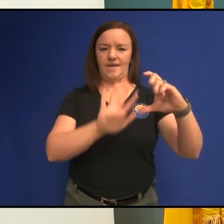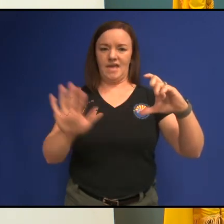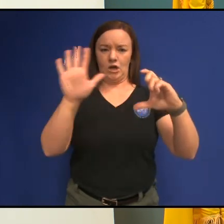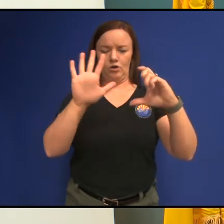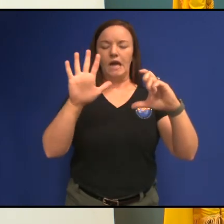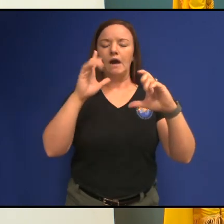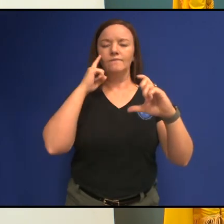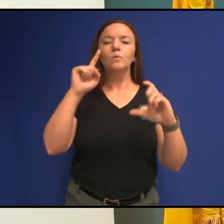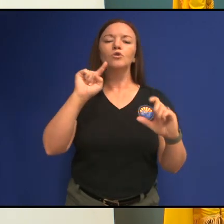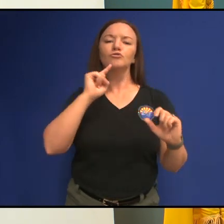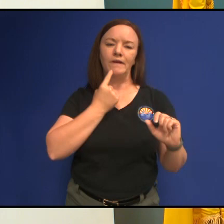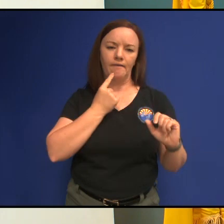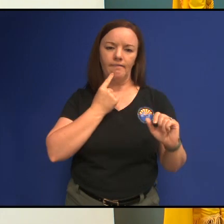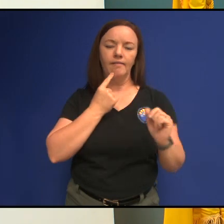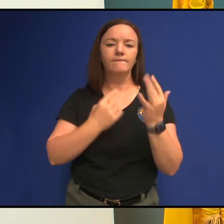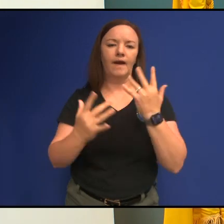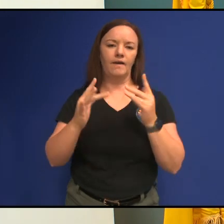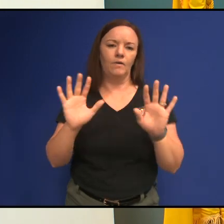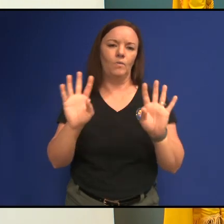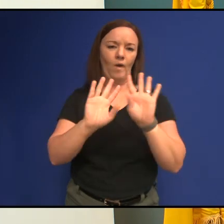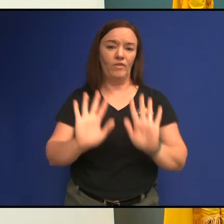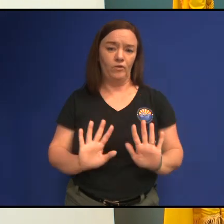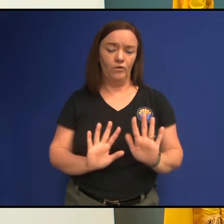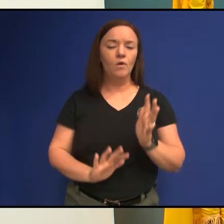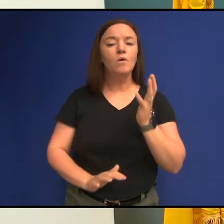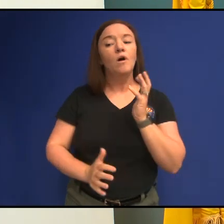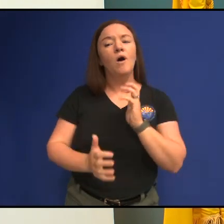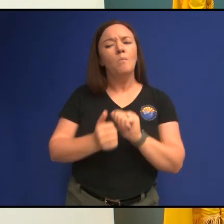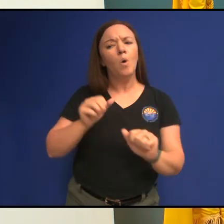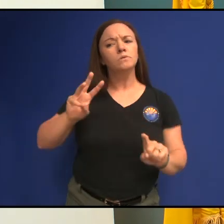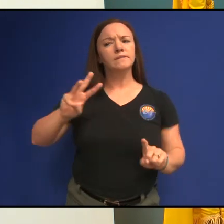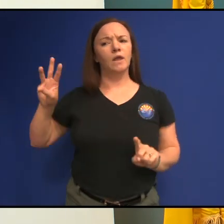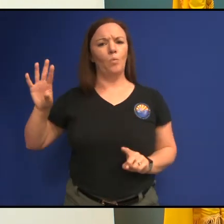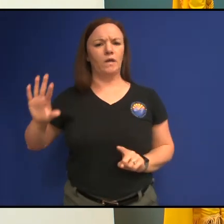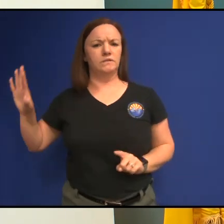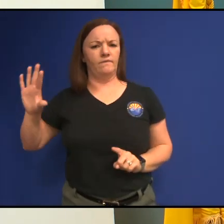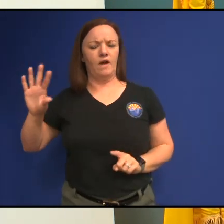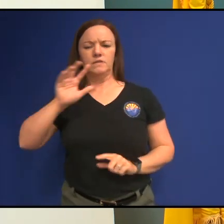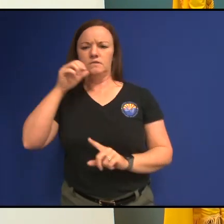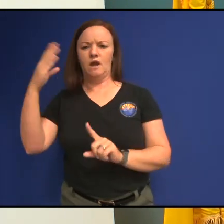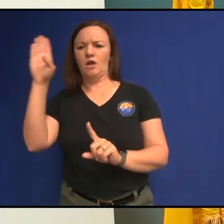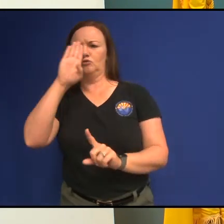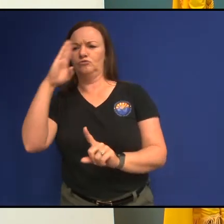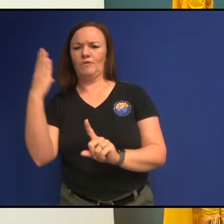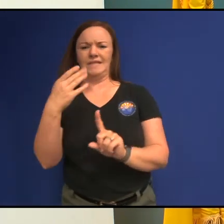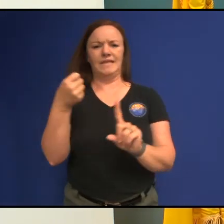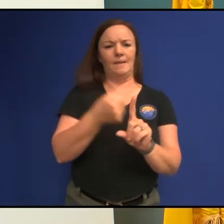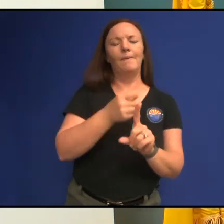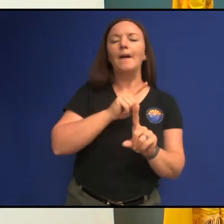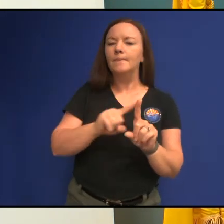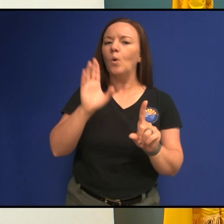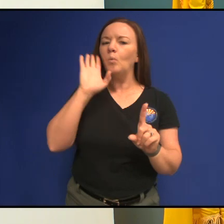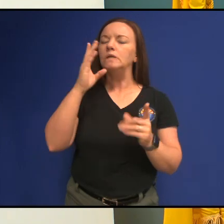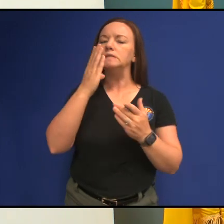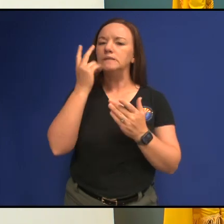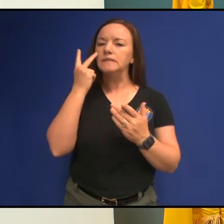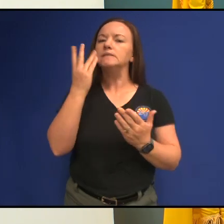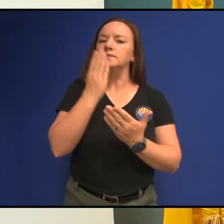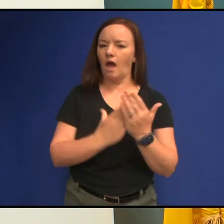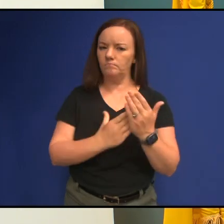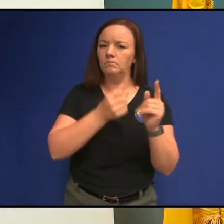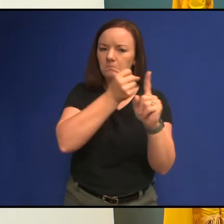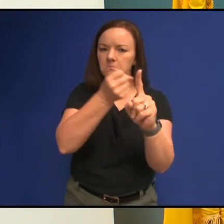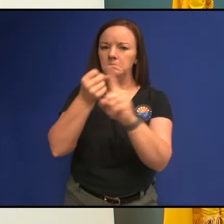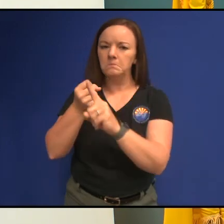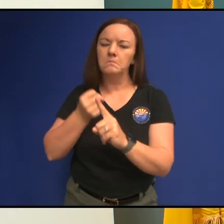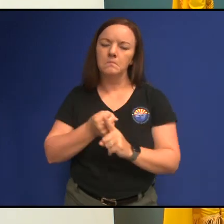You can see mostly to our west, but we're going to see some isolated critical fire weather over our area today as we